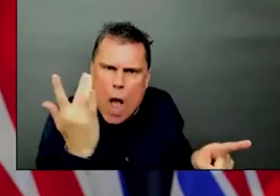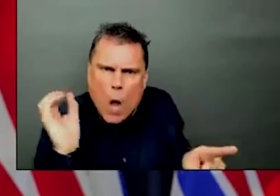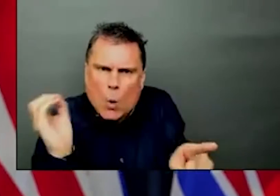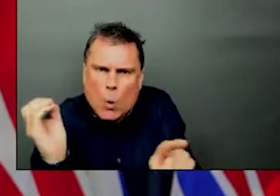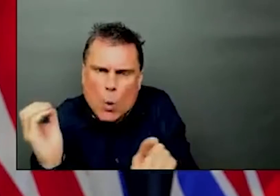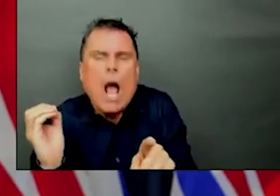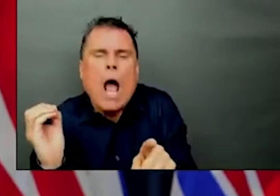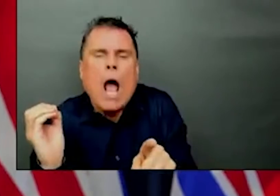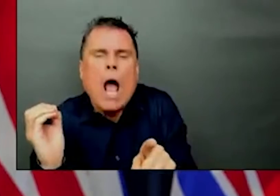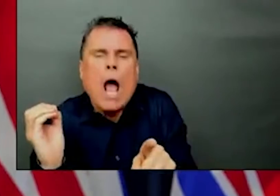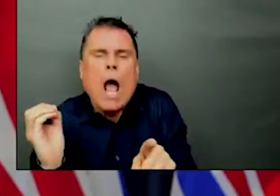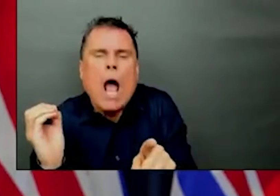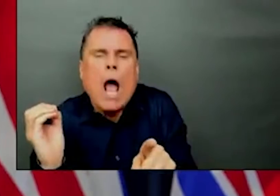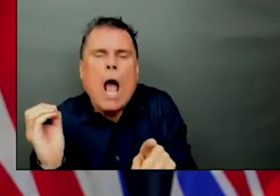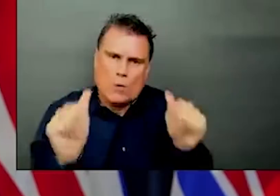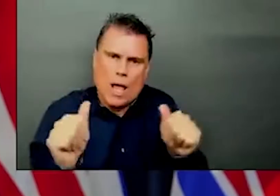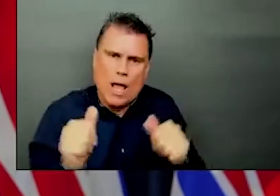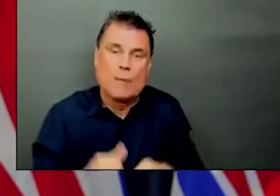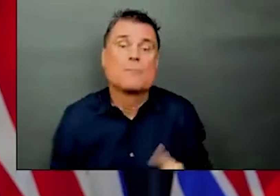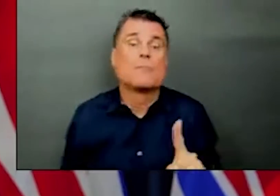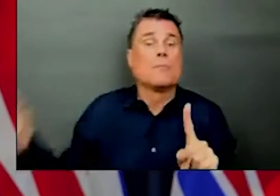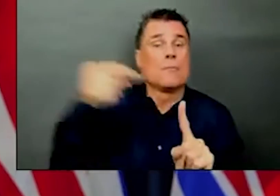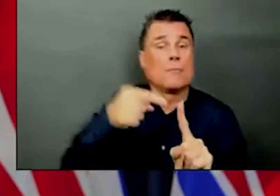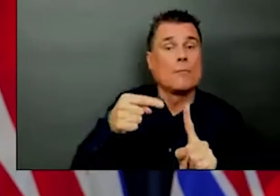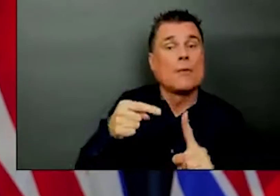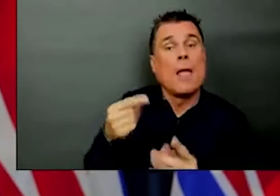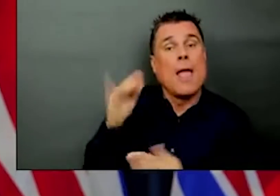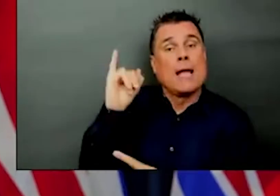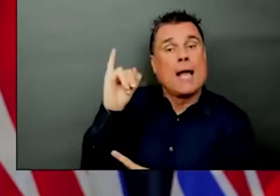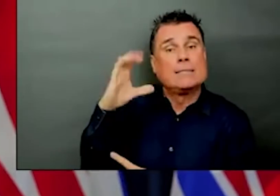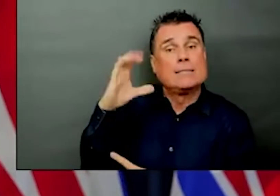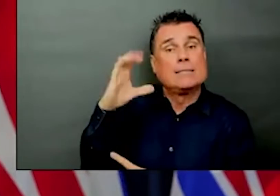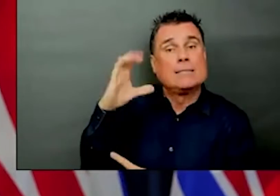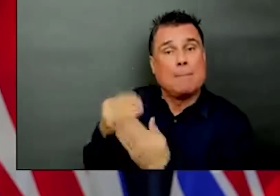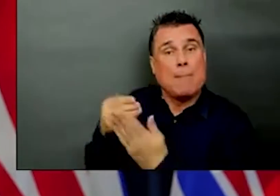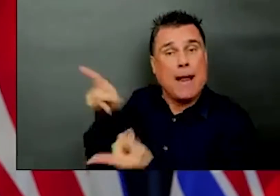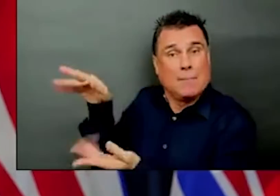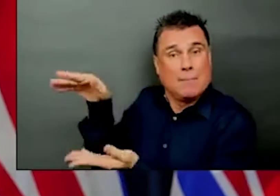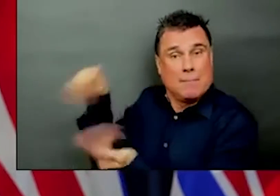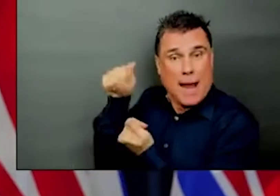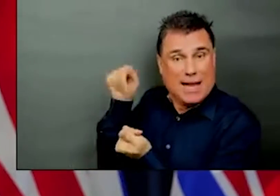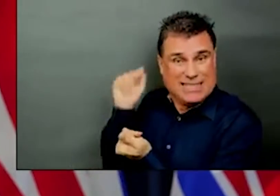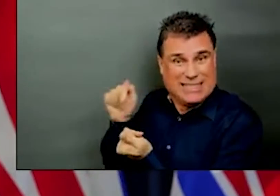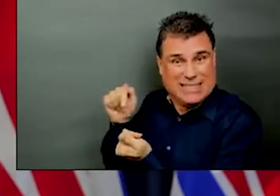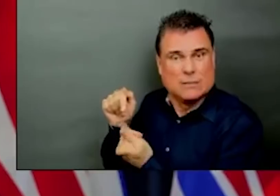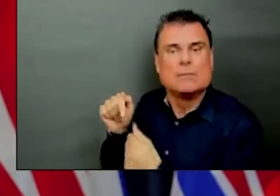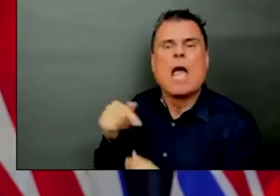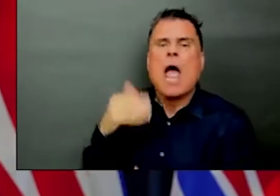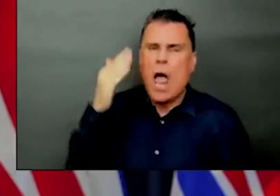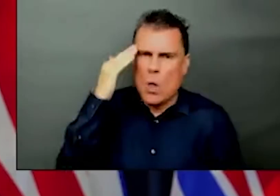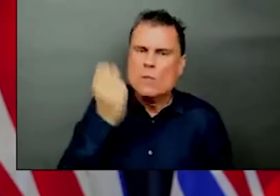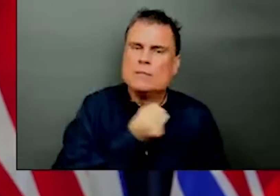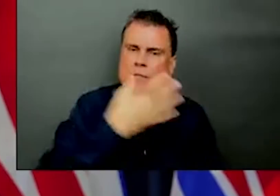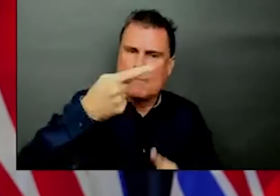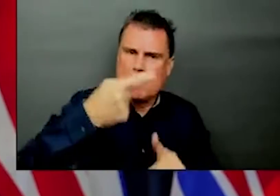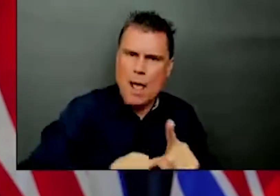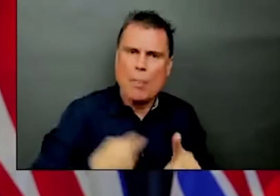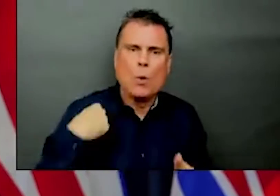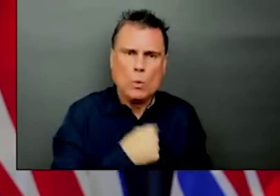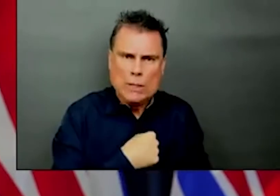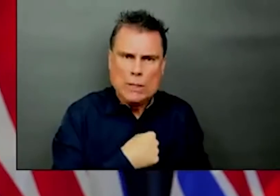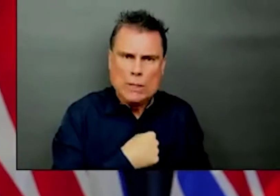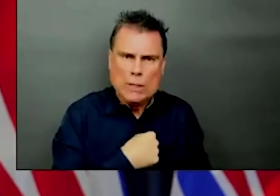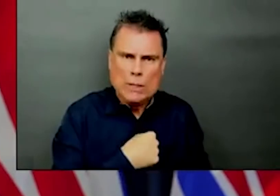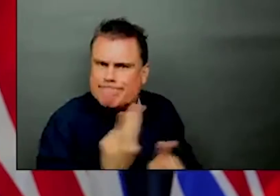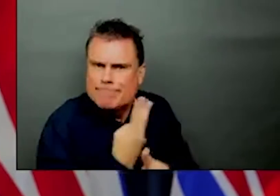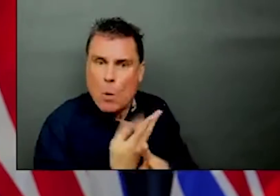is something that I recall having questions in this very press theater several months ago about where were we? We've seen fewer